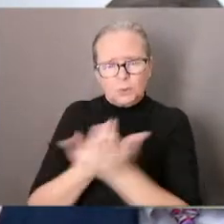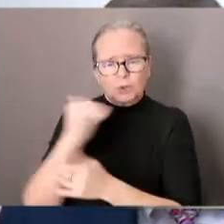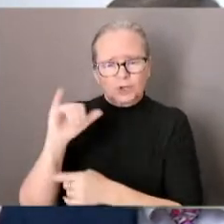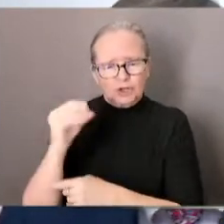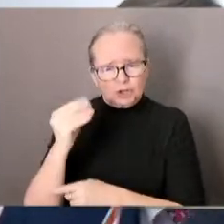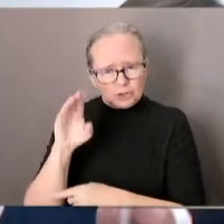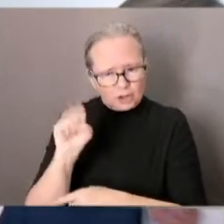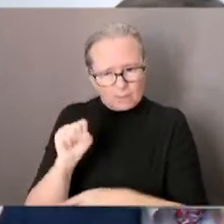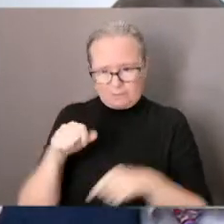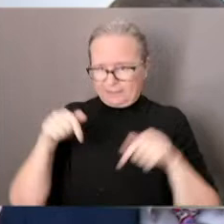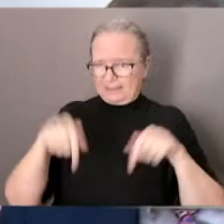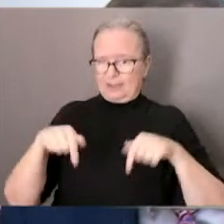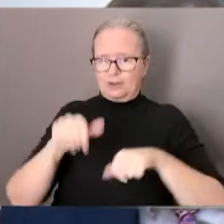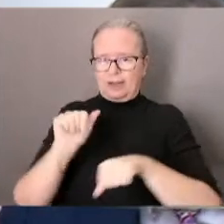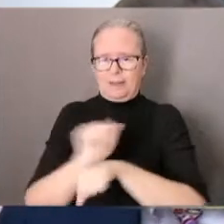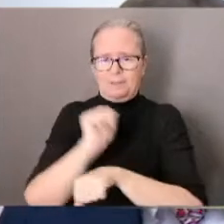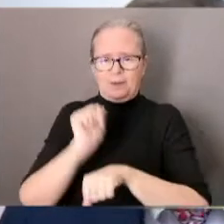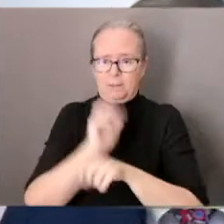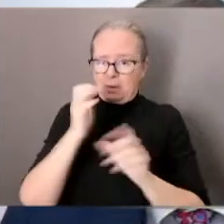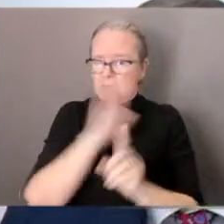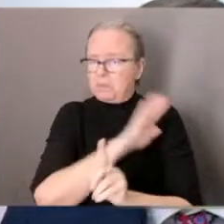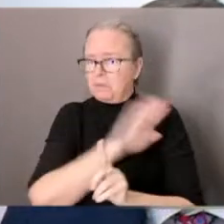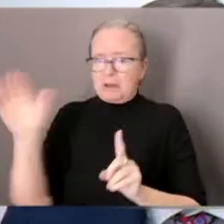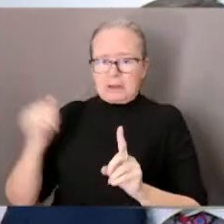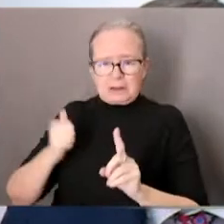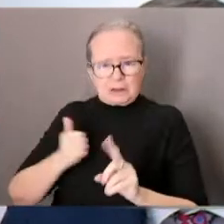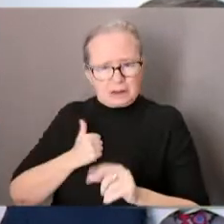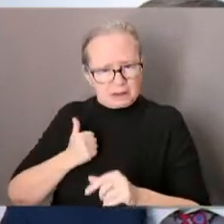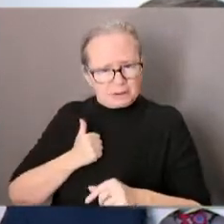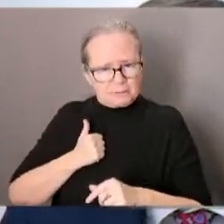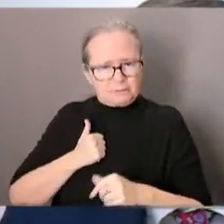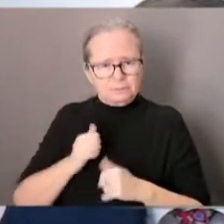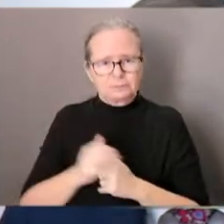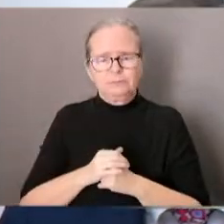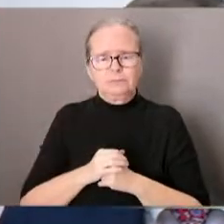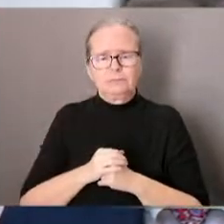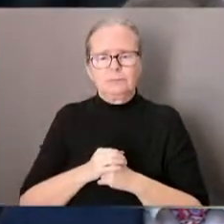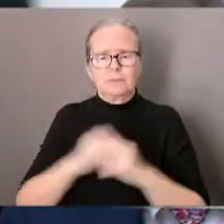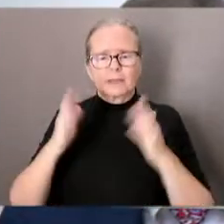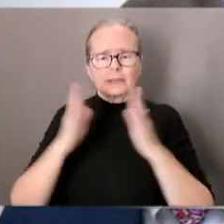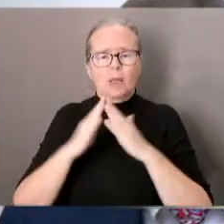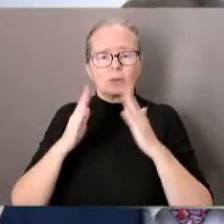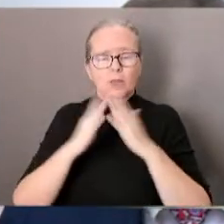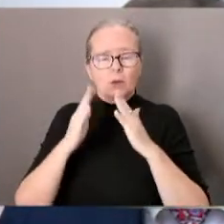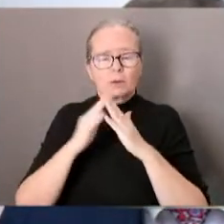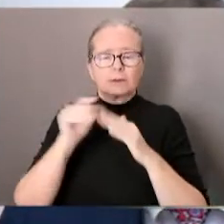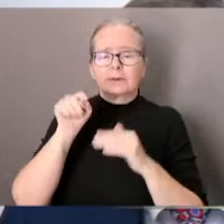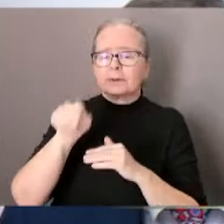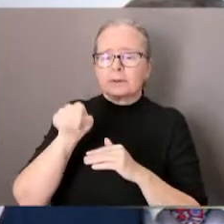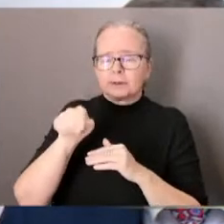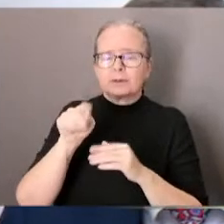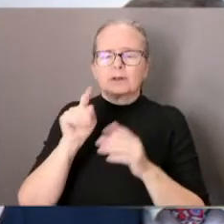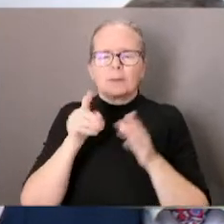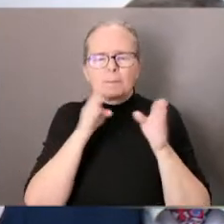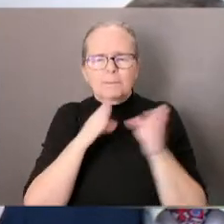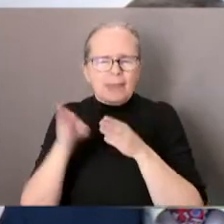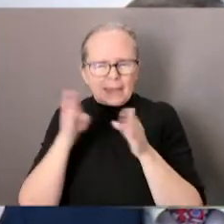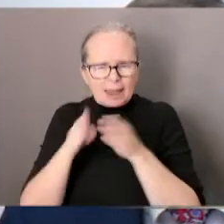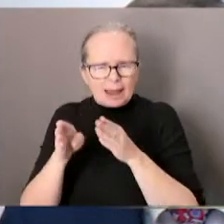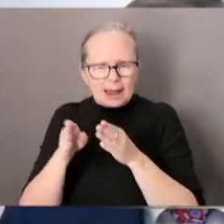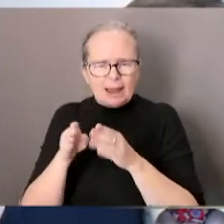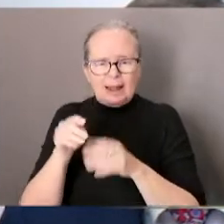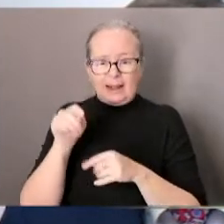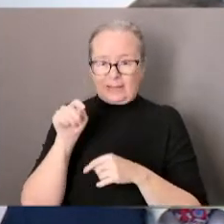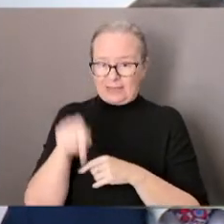but let's talk about downtowns Mr Speaker let's talk about plans this is an NDP plan Mr Speaker like all their plans it's